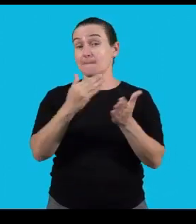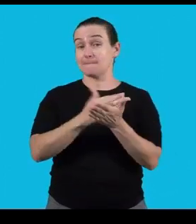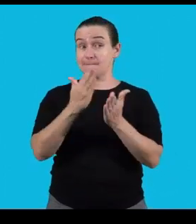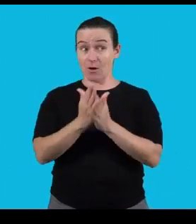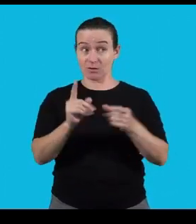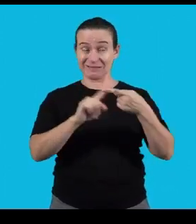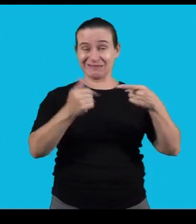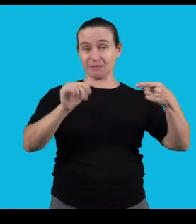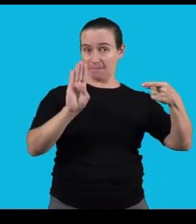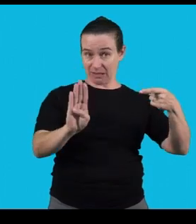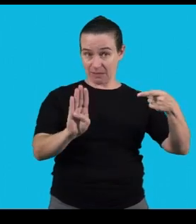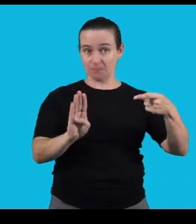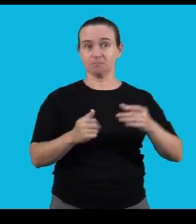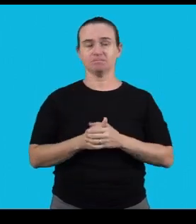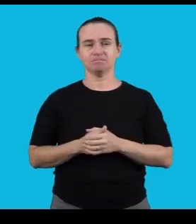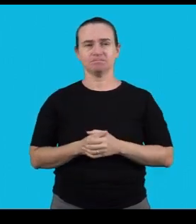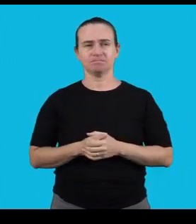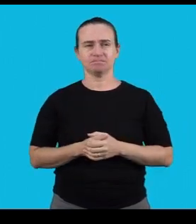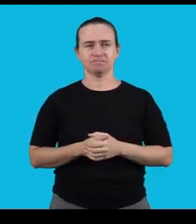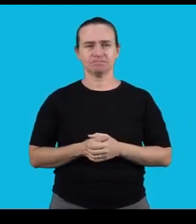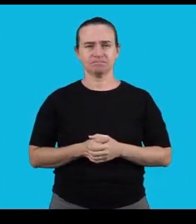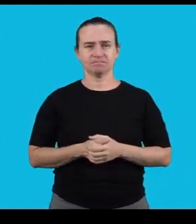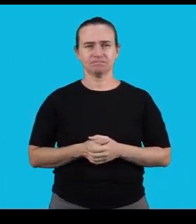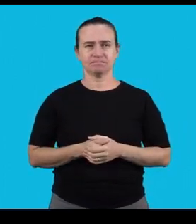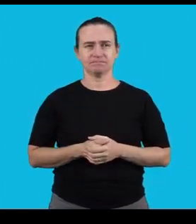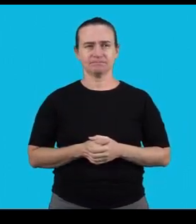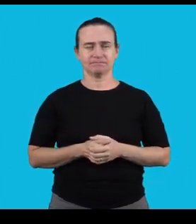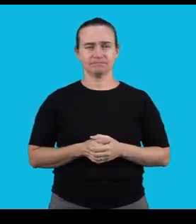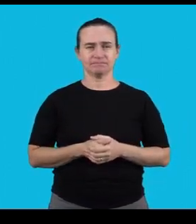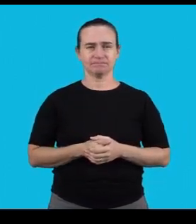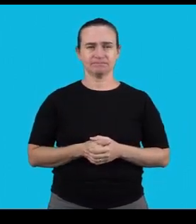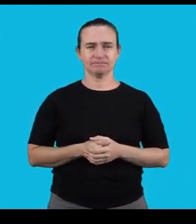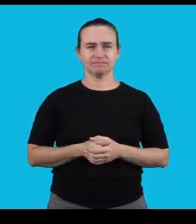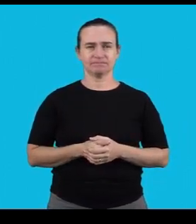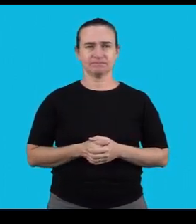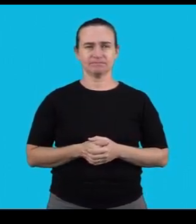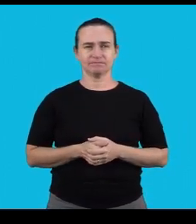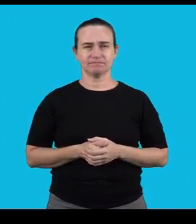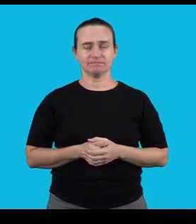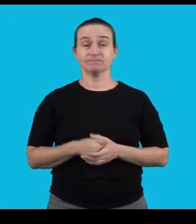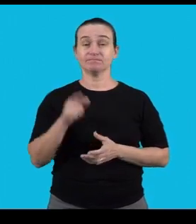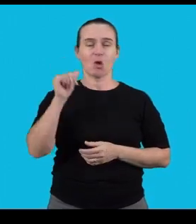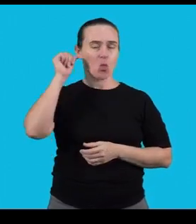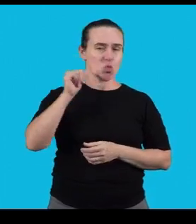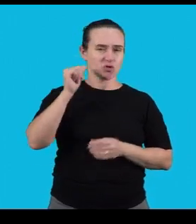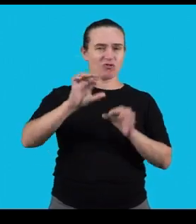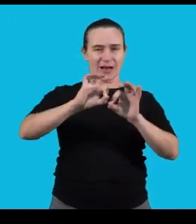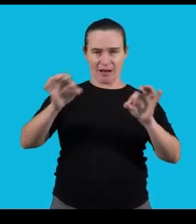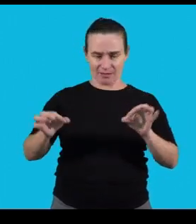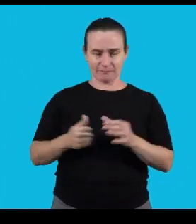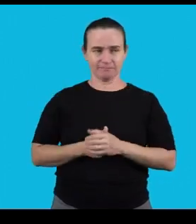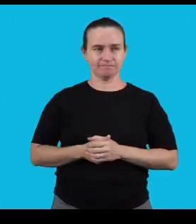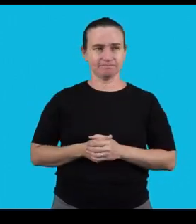341, identify part B. Part B, this part B here, it's